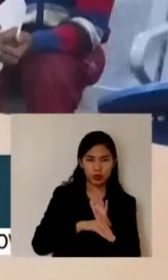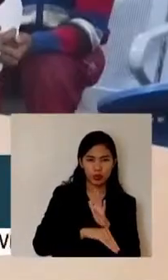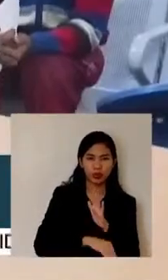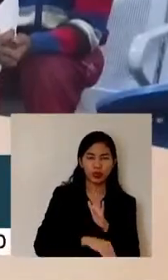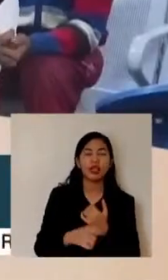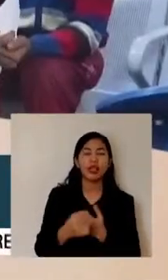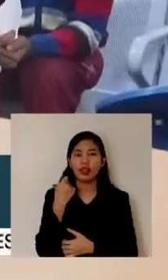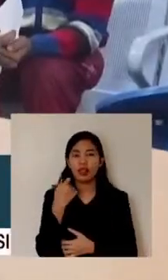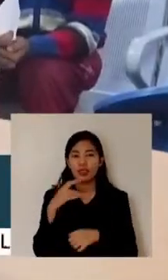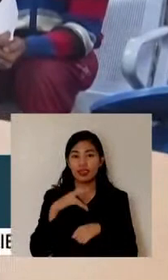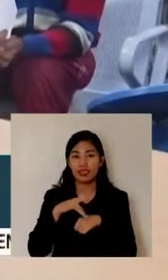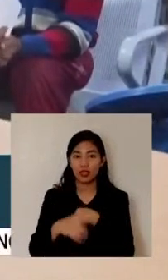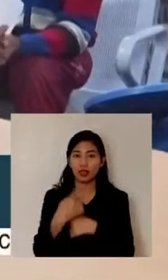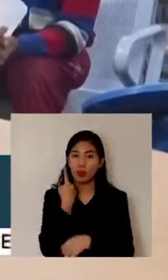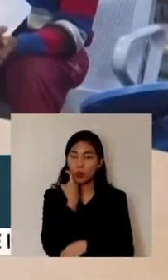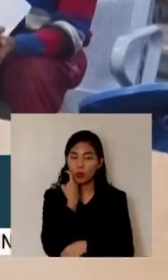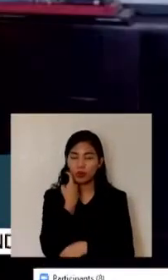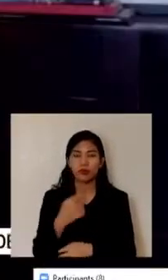week earlier.